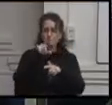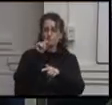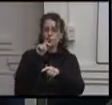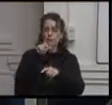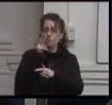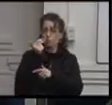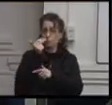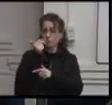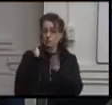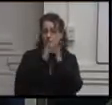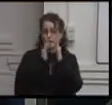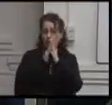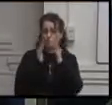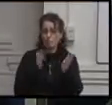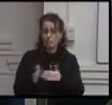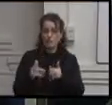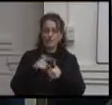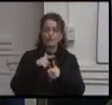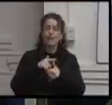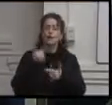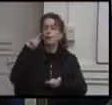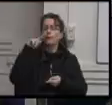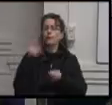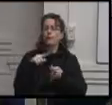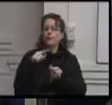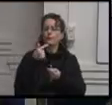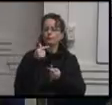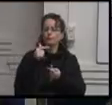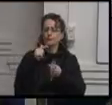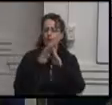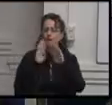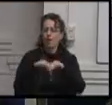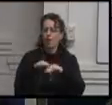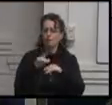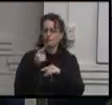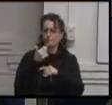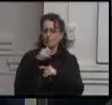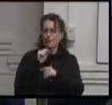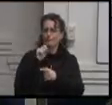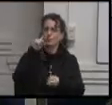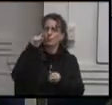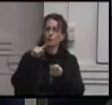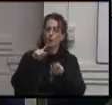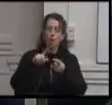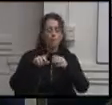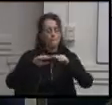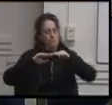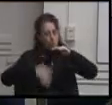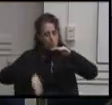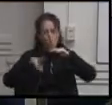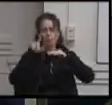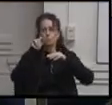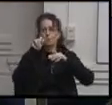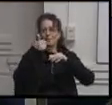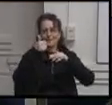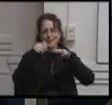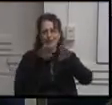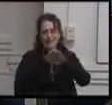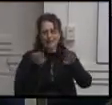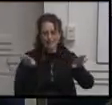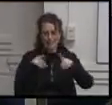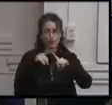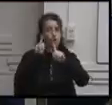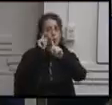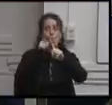The first goal is to reduce greenhouse gas emissions in Brattleboro to 30% below 2010 levels by 2030, and emissions